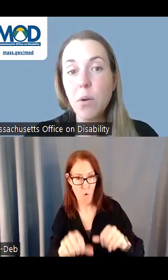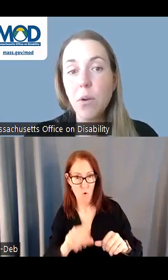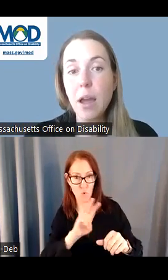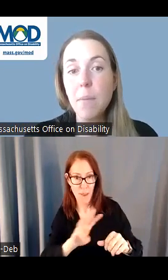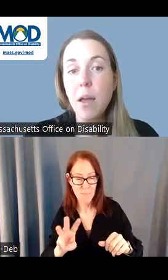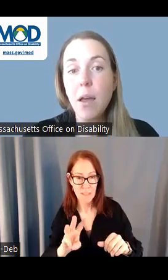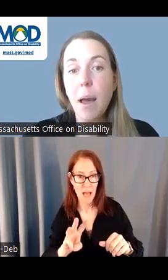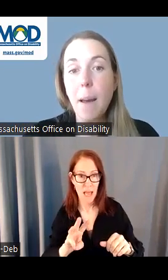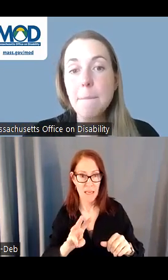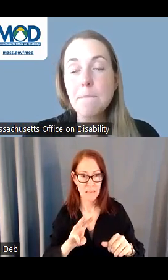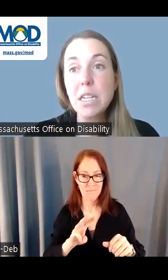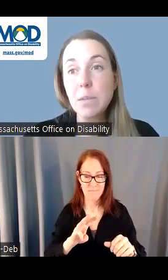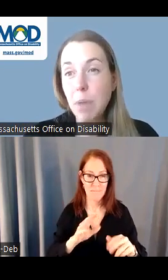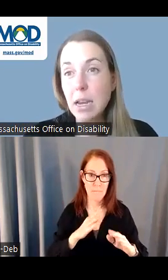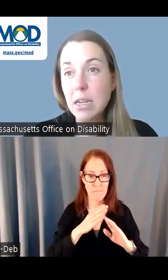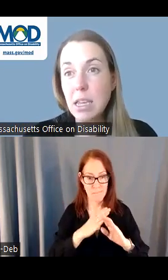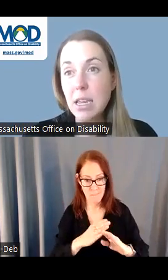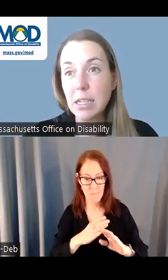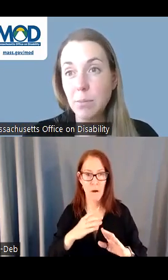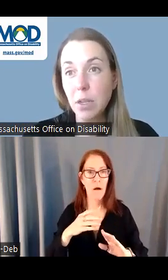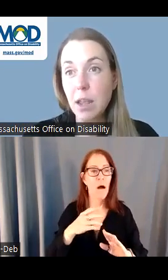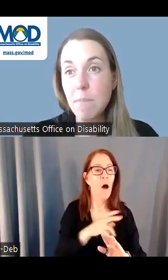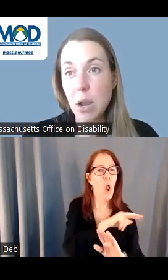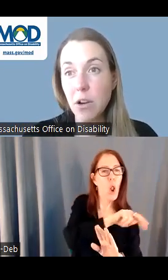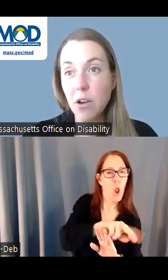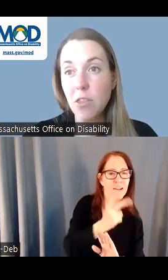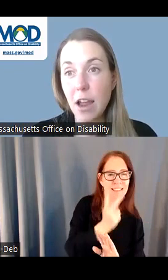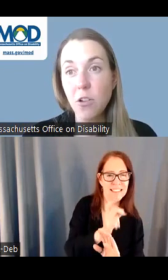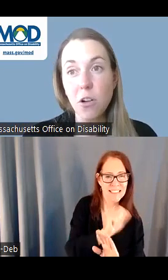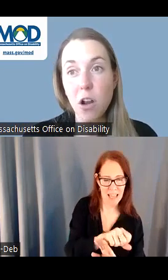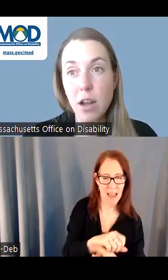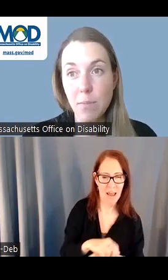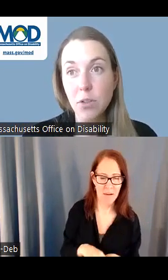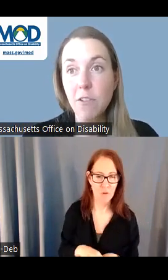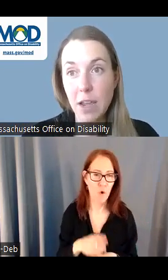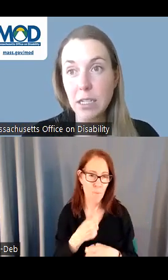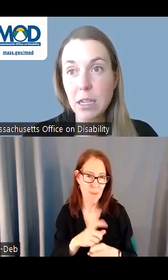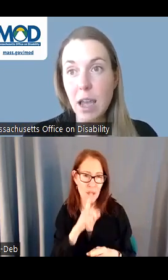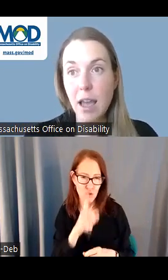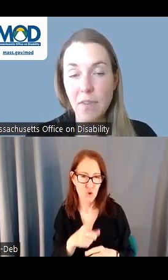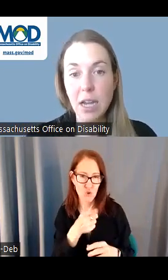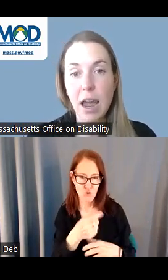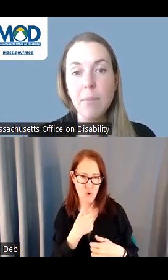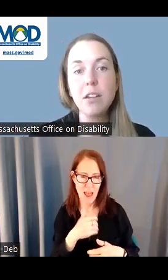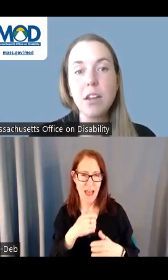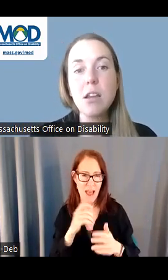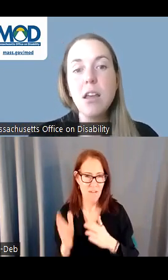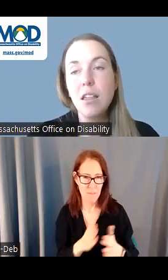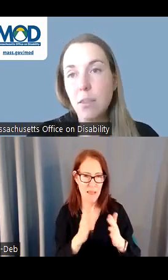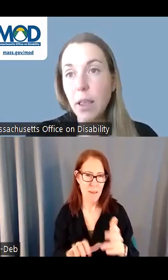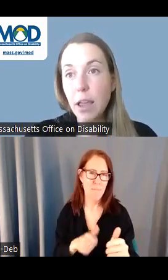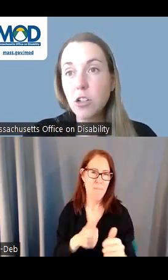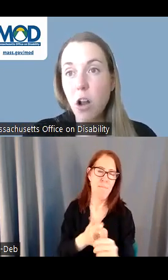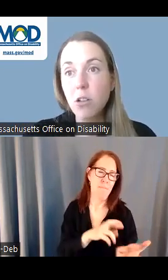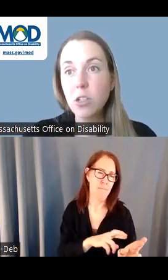web-based program, despite the accessibility barrier that you're unable to fix at the time. And